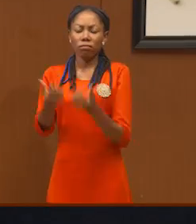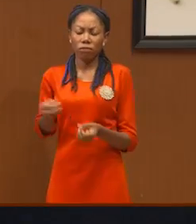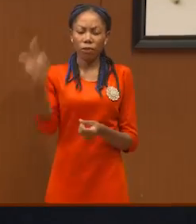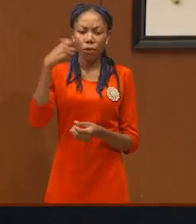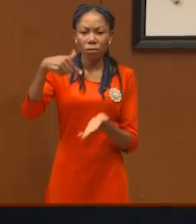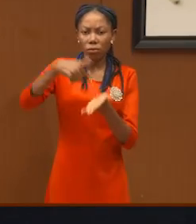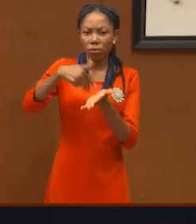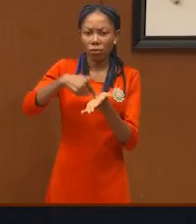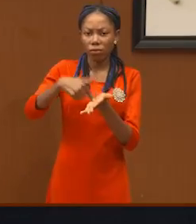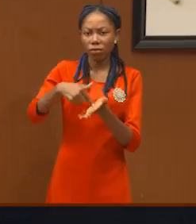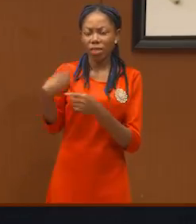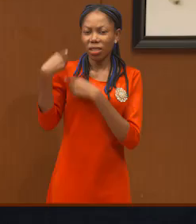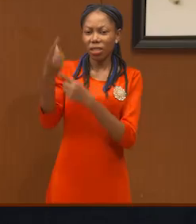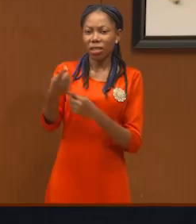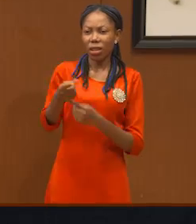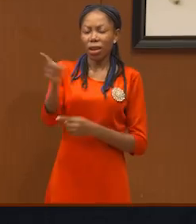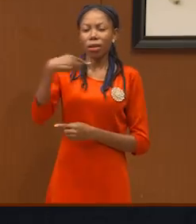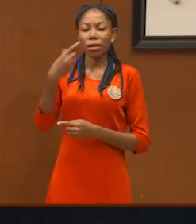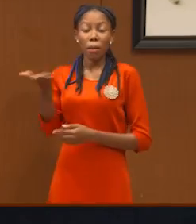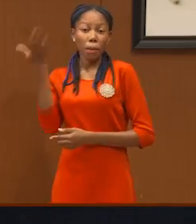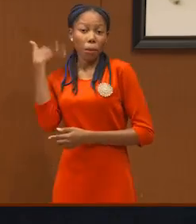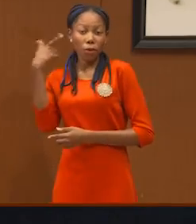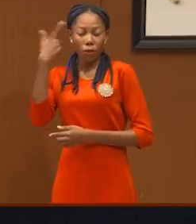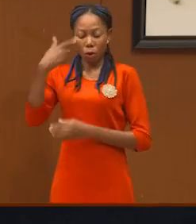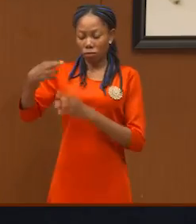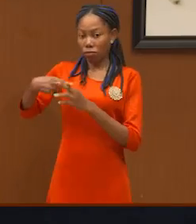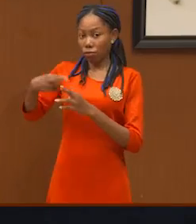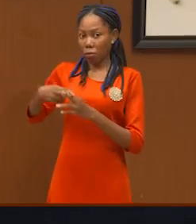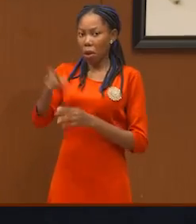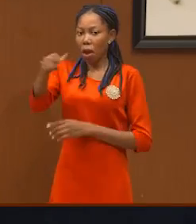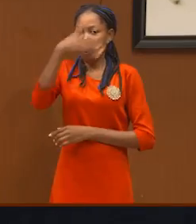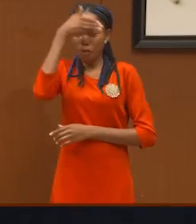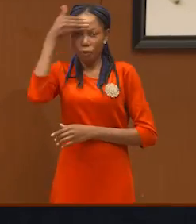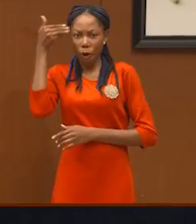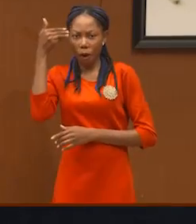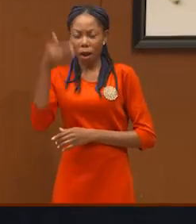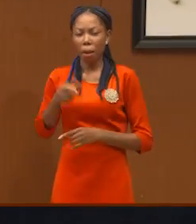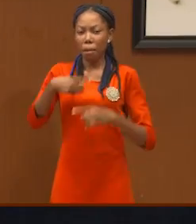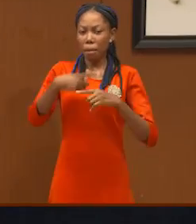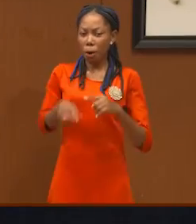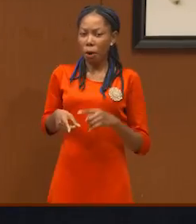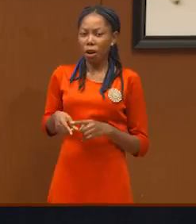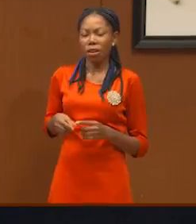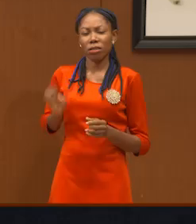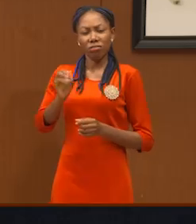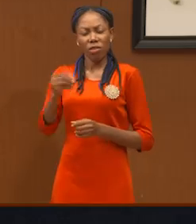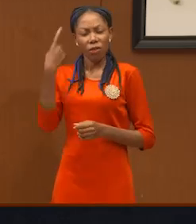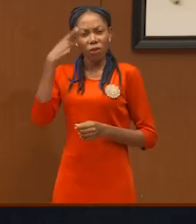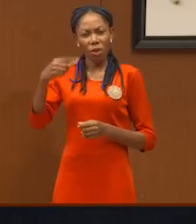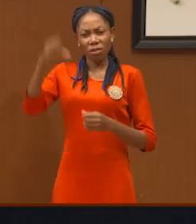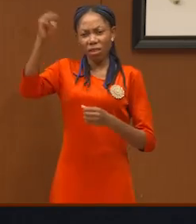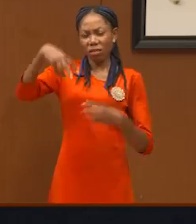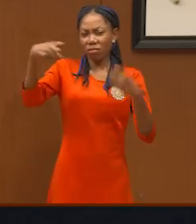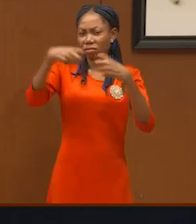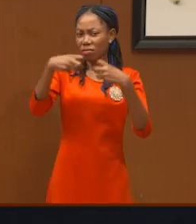bill, I've let go of the arrears. Then how are you? I'm not going to transfer any